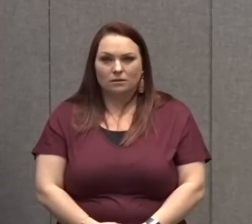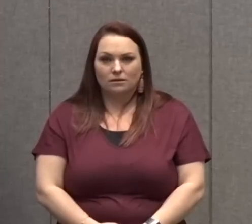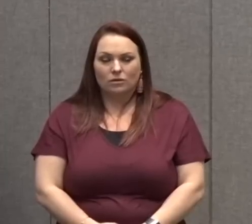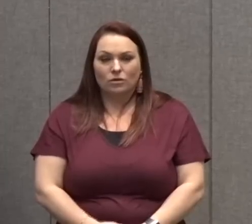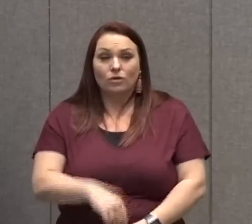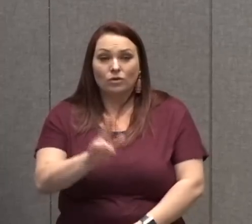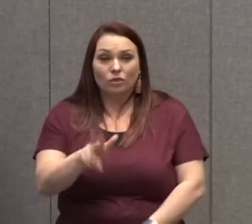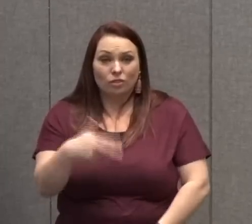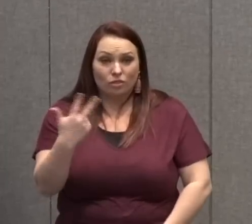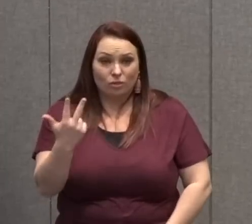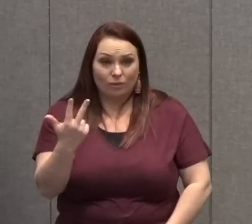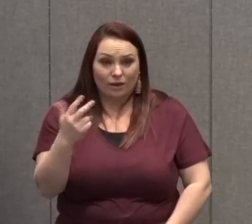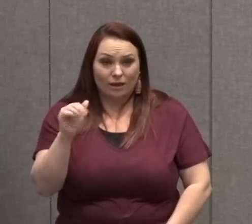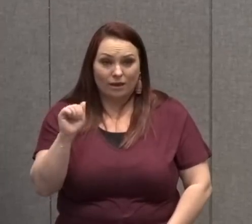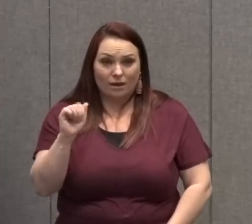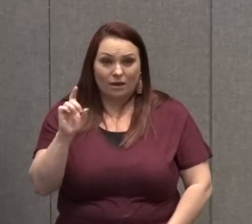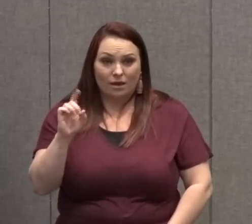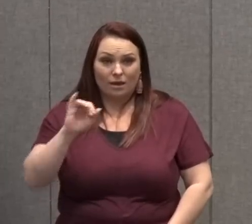adjectives